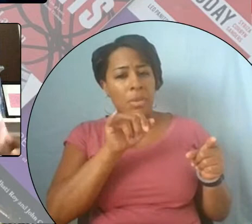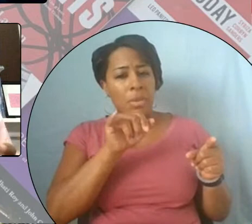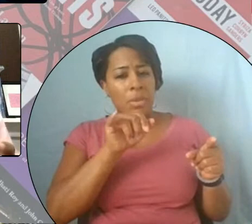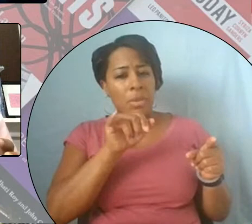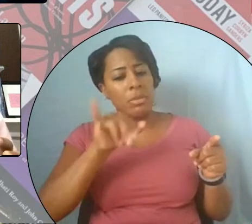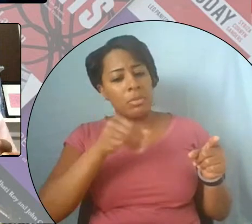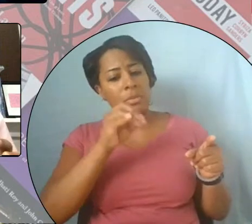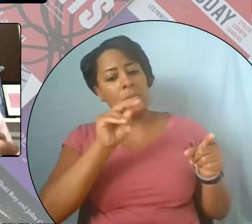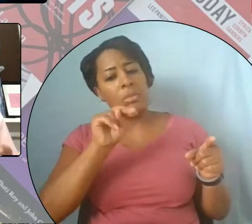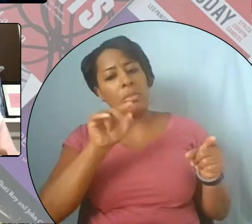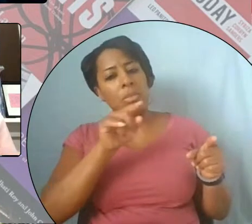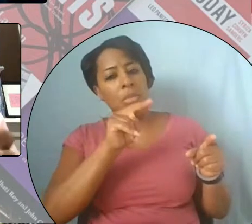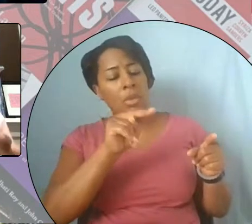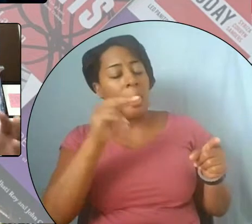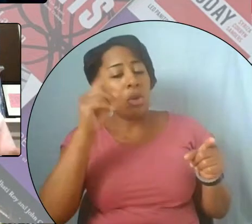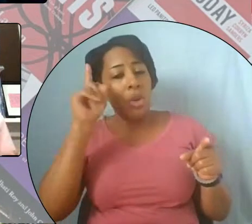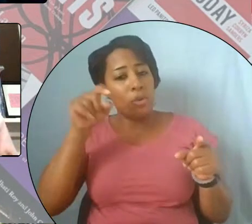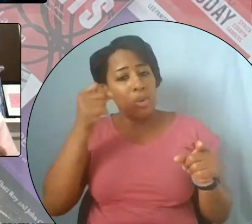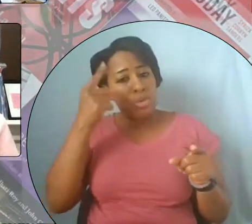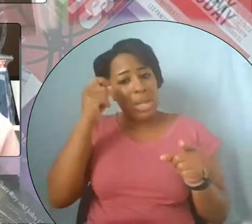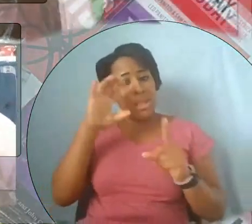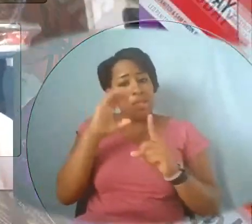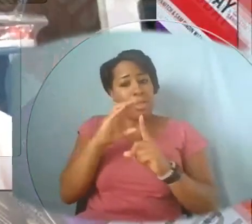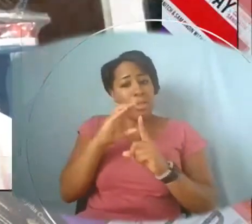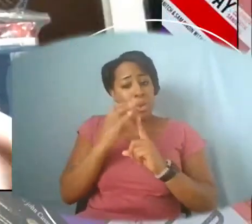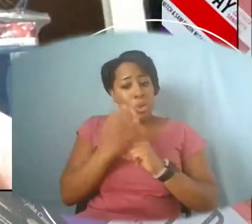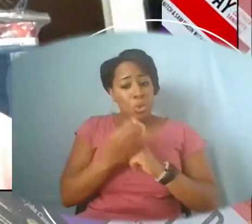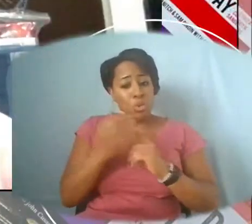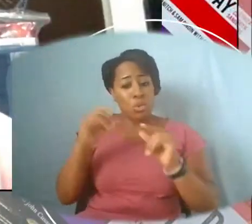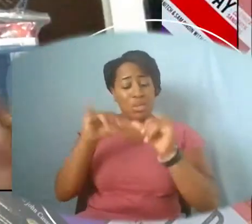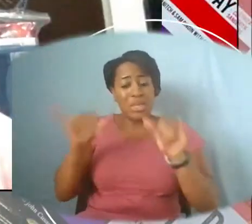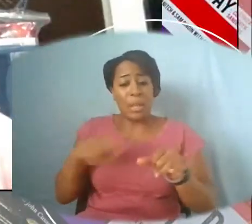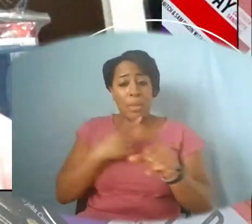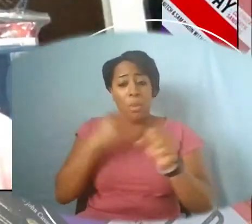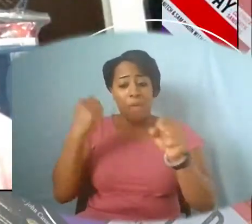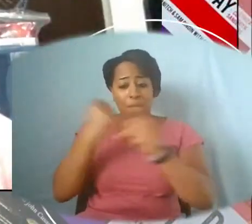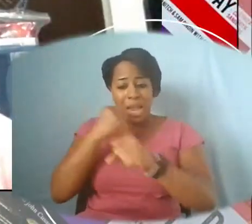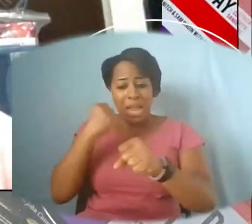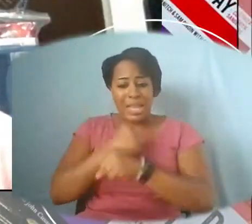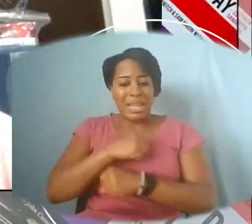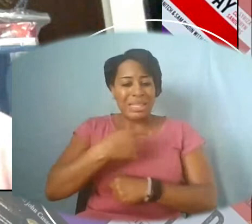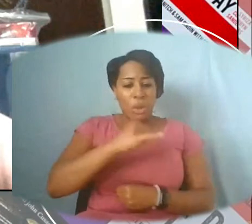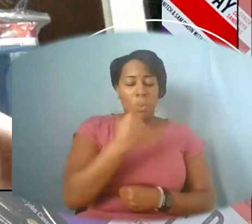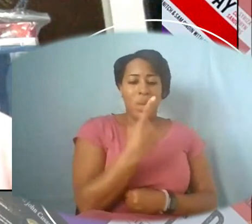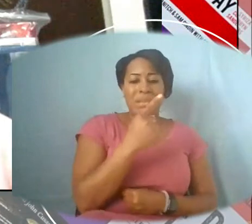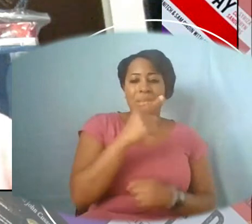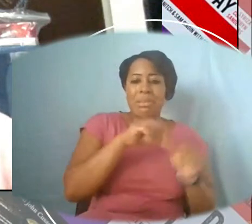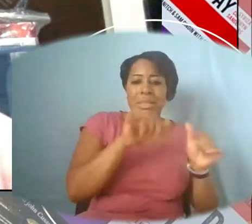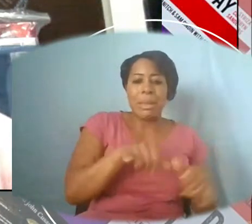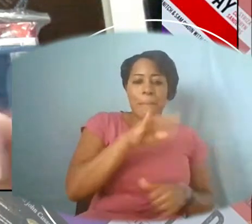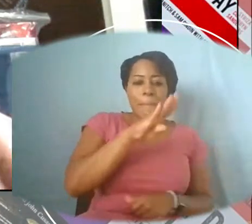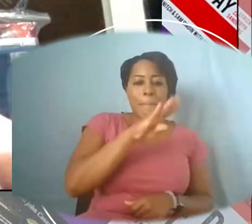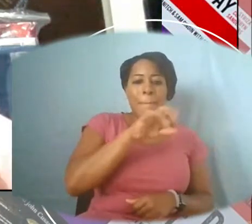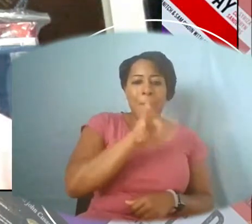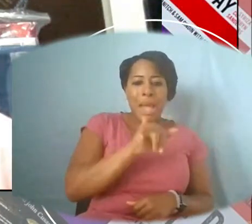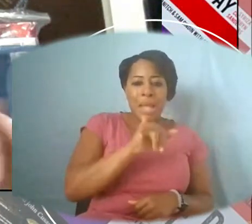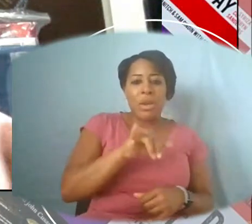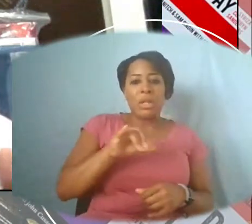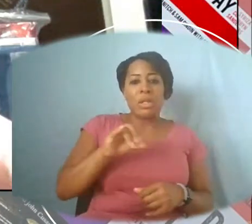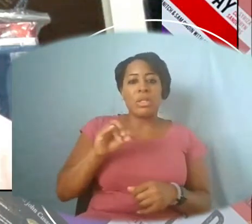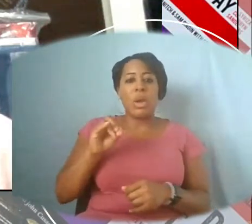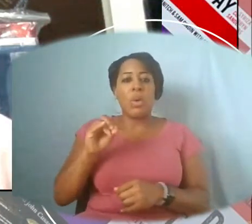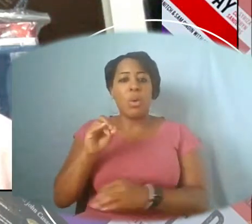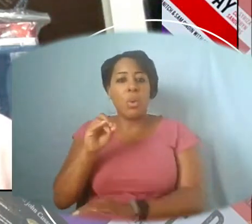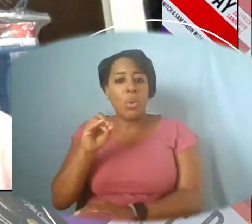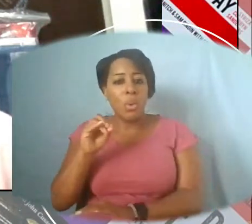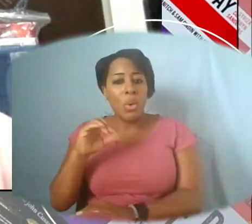also still deal within a very binary system, and understanding that our trans kin are like often not even like when they're